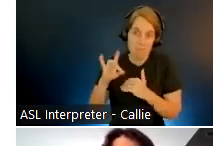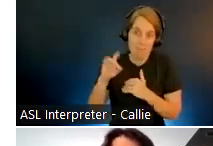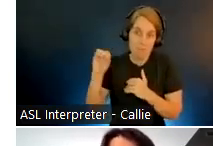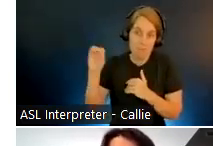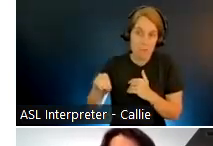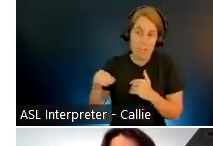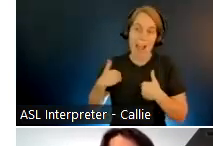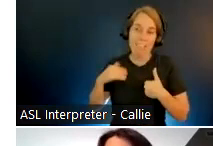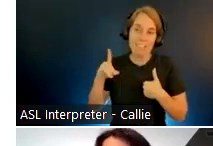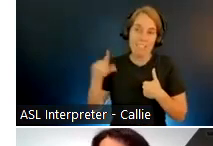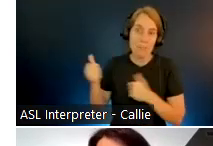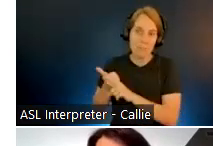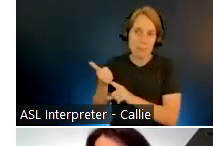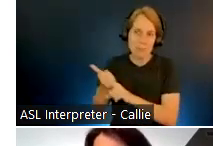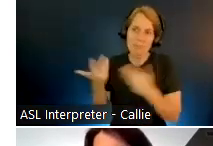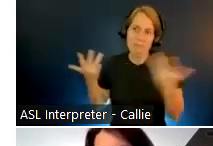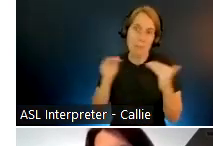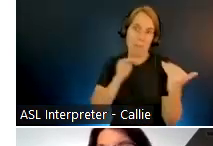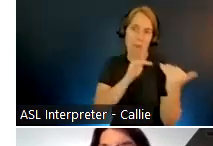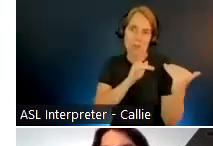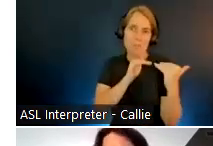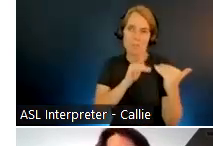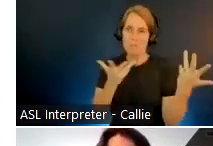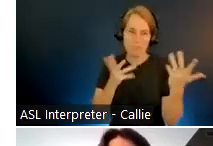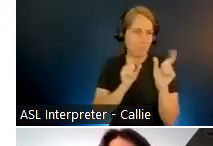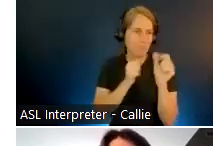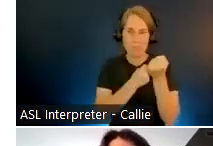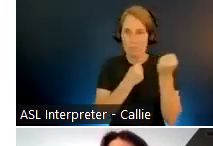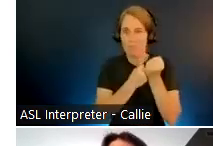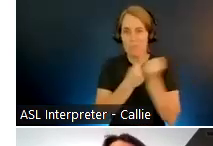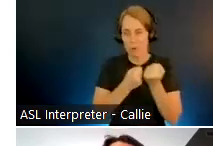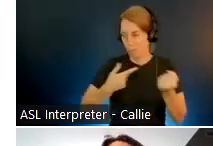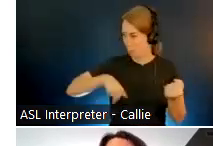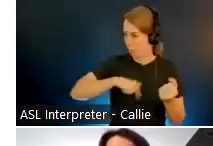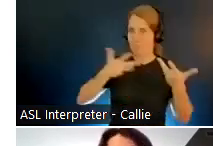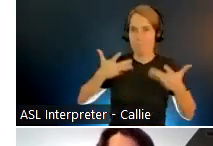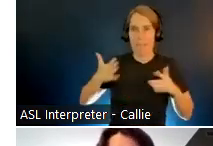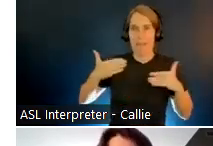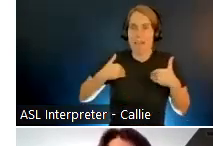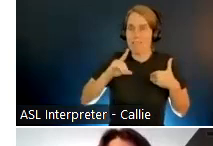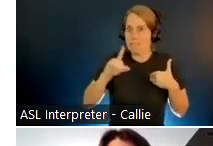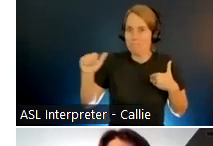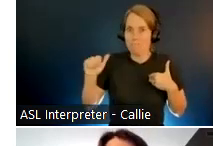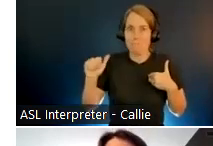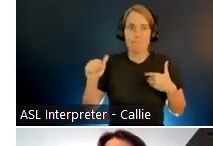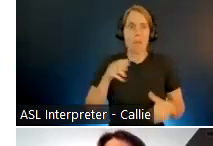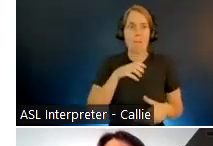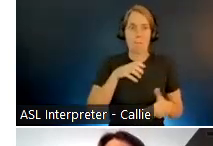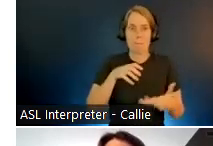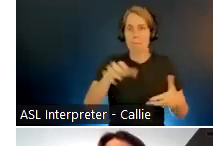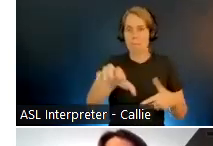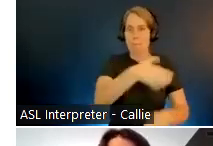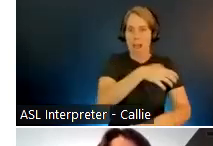And so naturally we provide that peer support where we are people with disabilities, empowering other people with